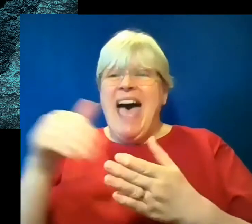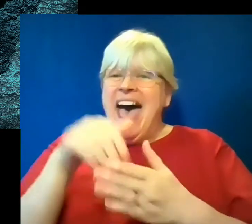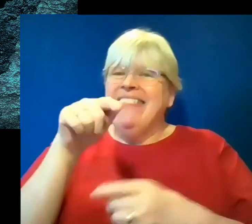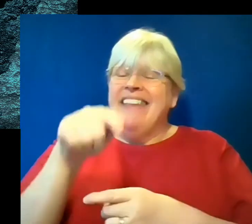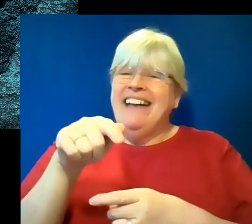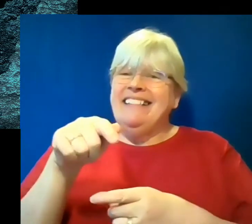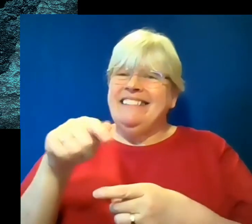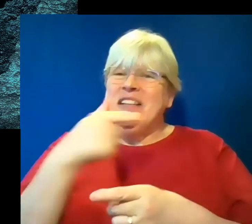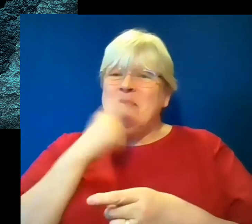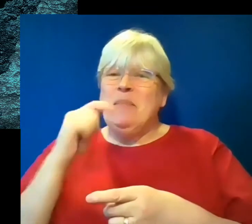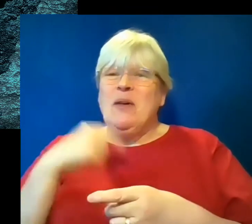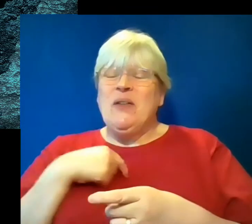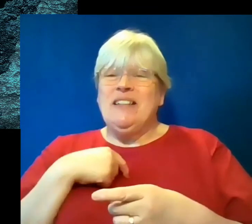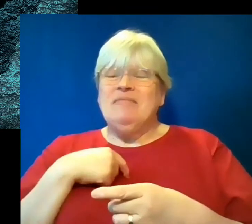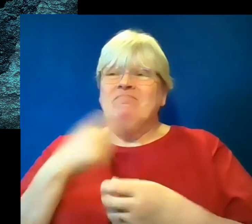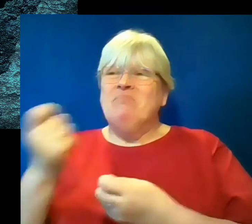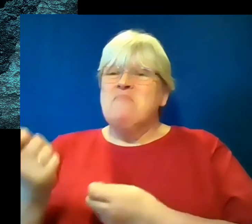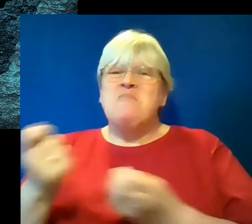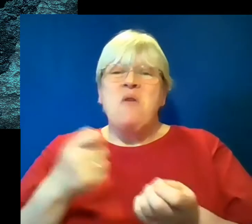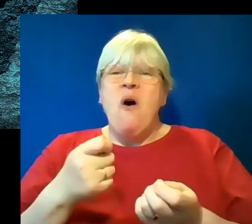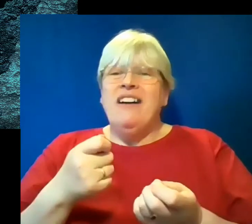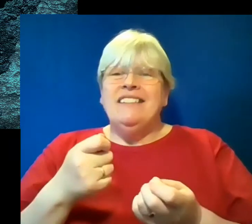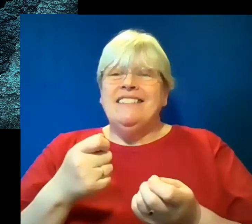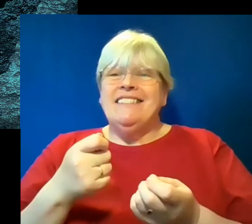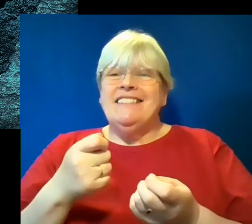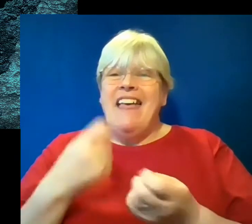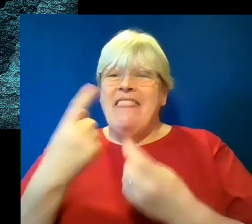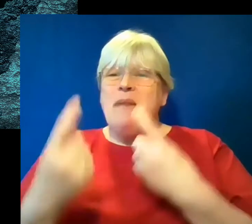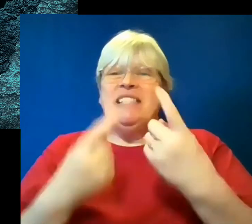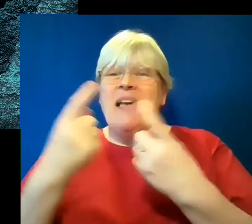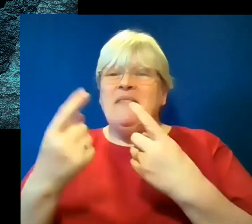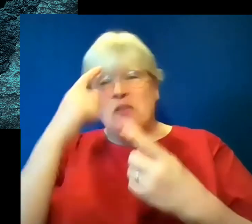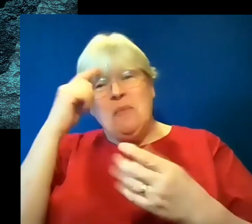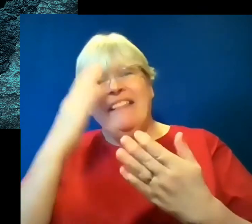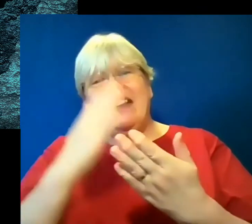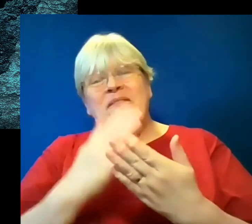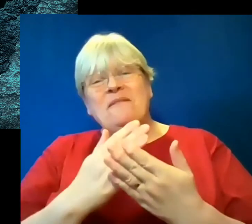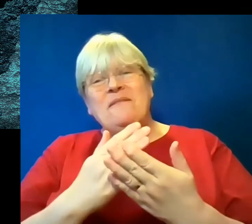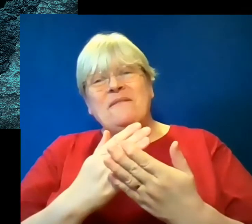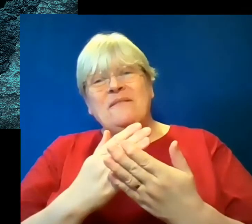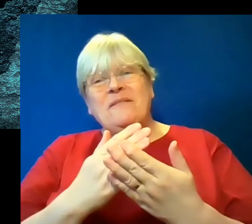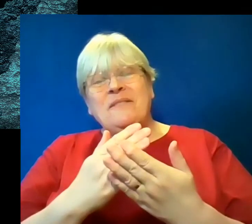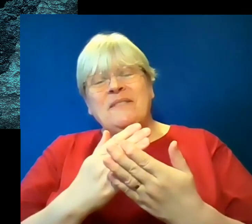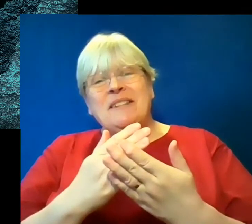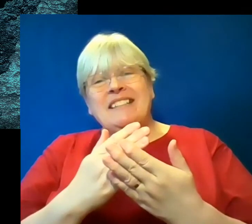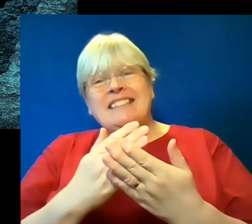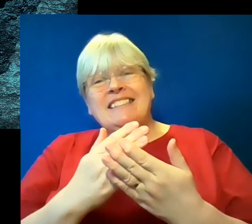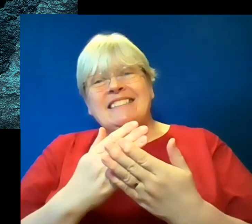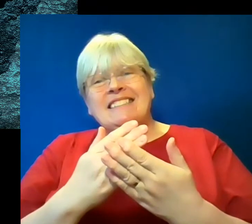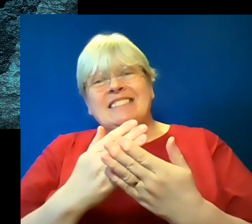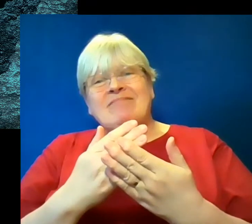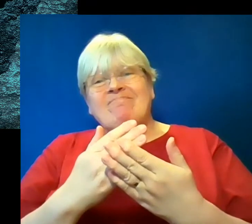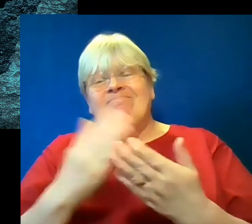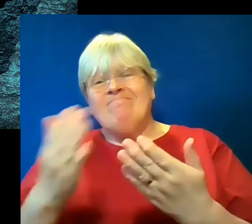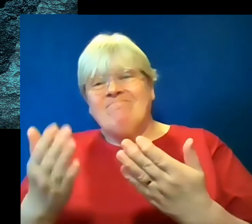who have brought wholeheartedly themselves to believe the expensive lies